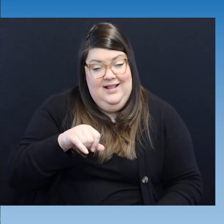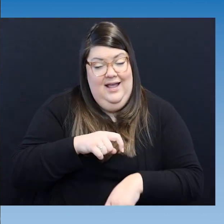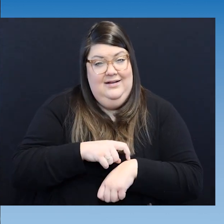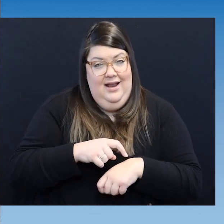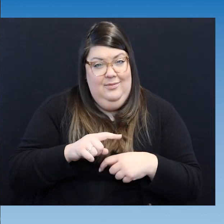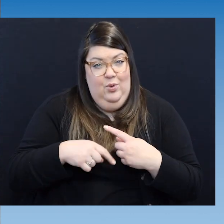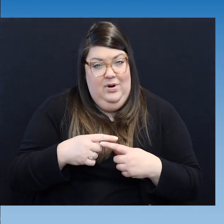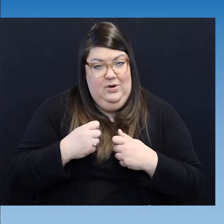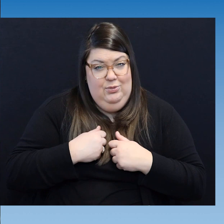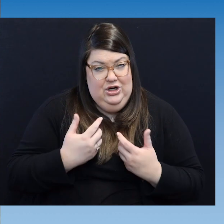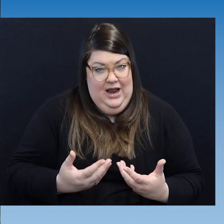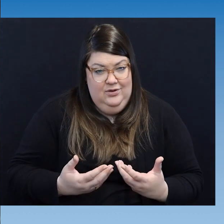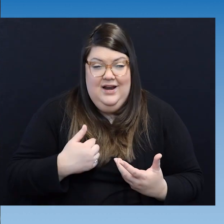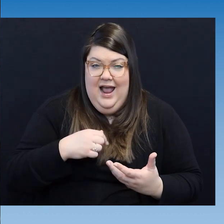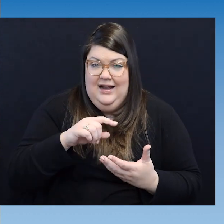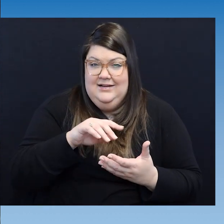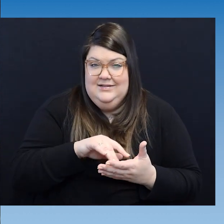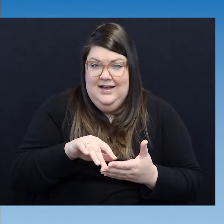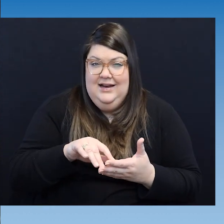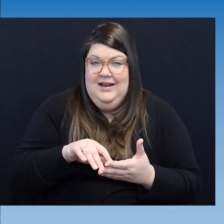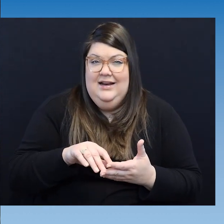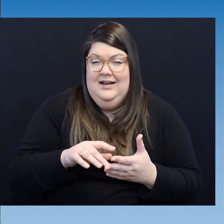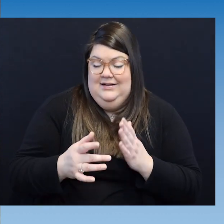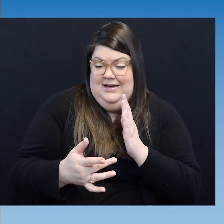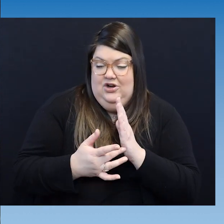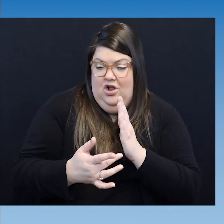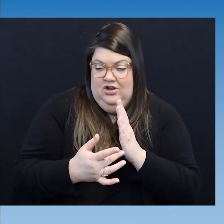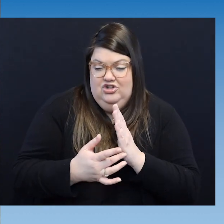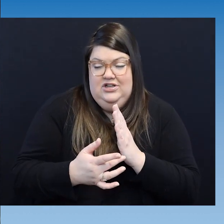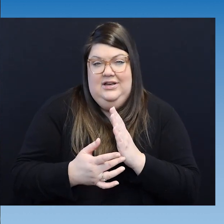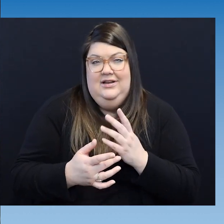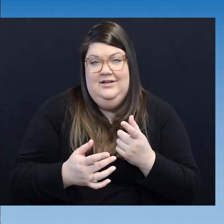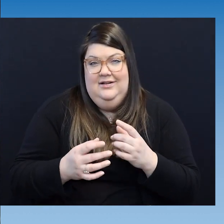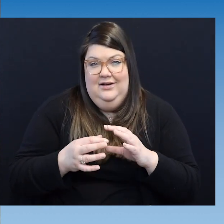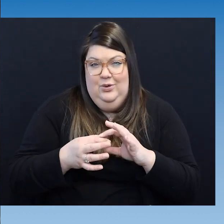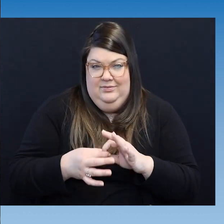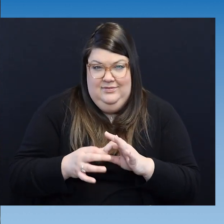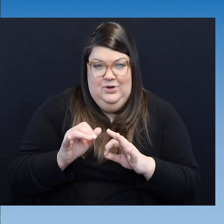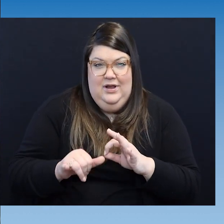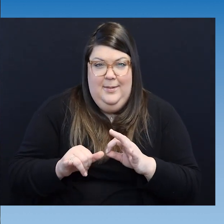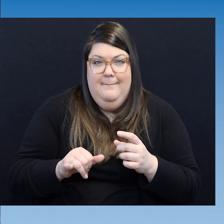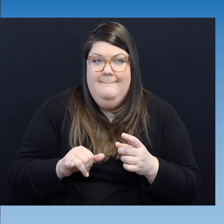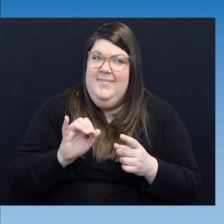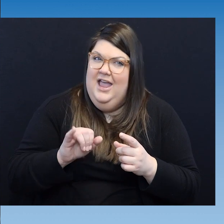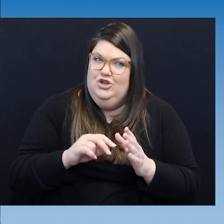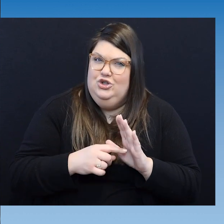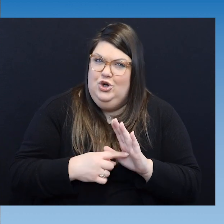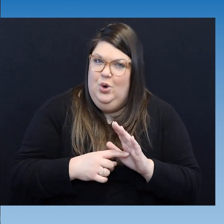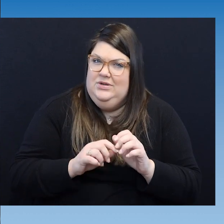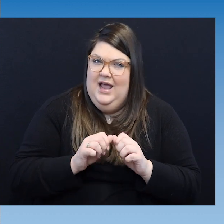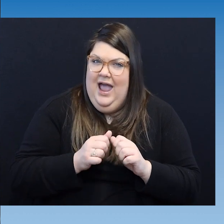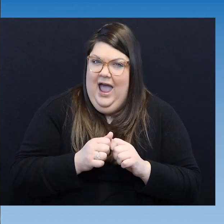I studied informatics, which is technology. And that shows you how far you can knee jerk when you need